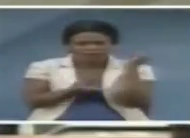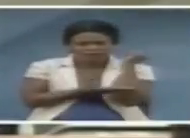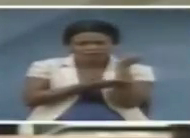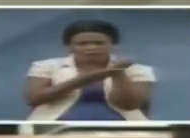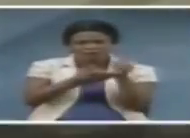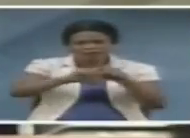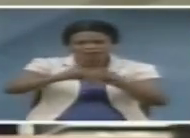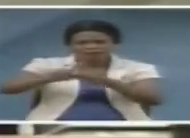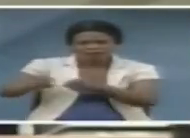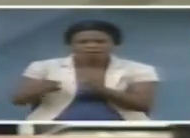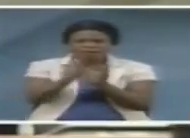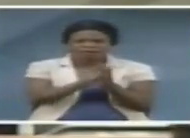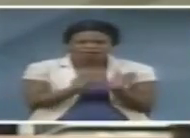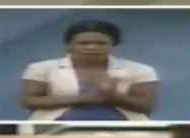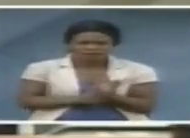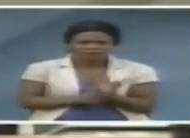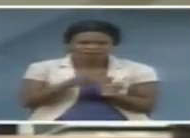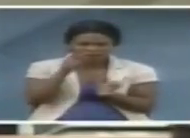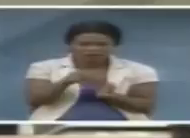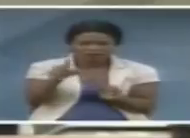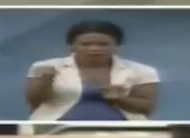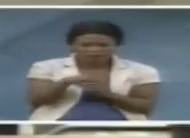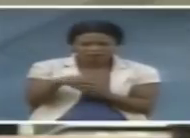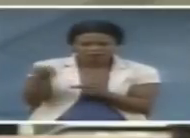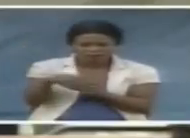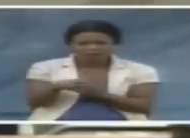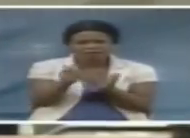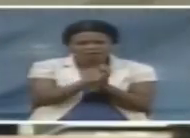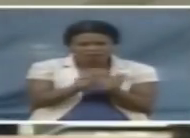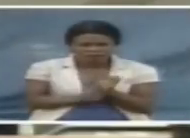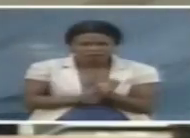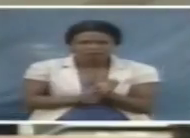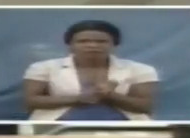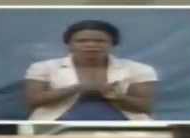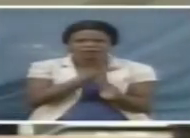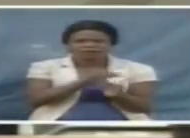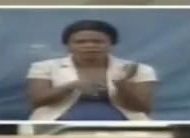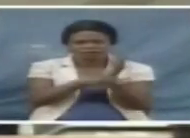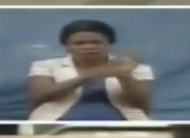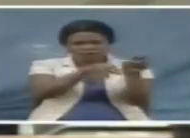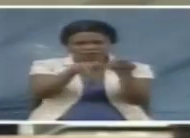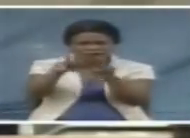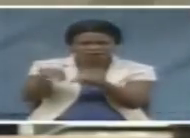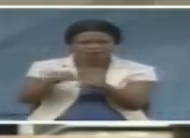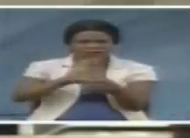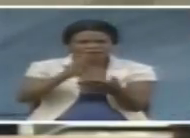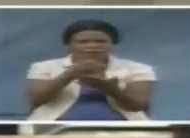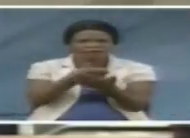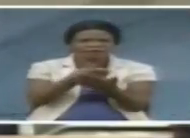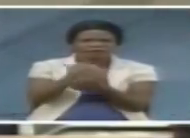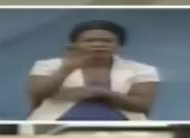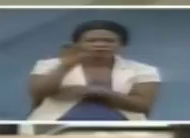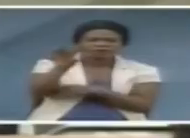required reforms were to review and update various pieces of legislation that involve